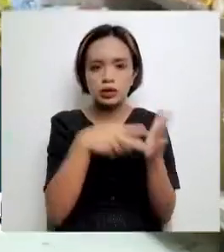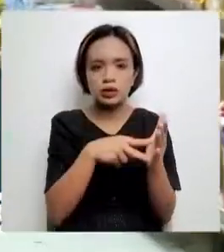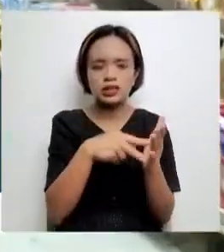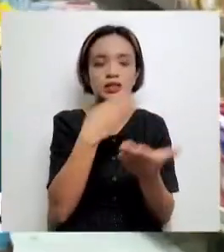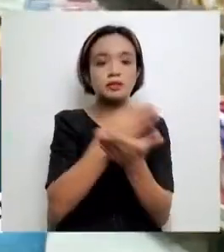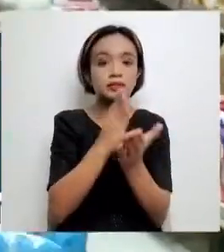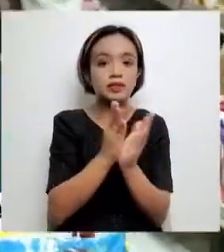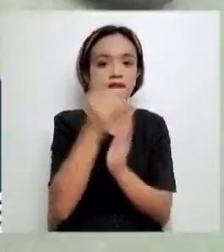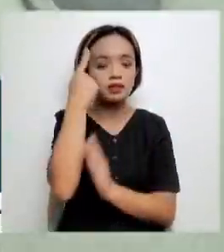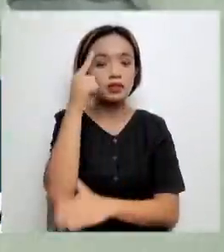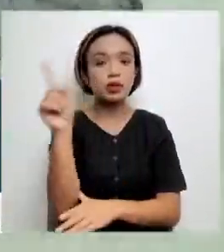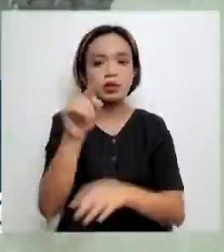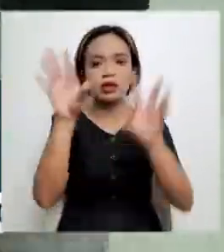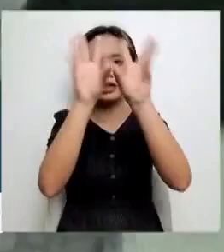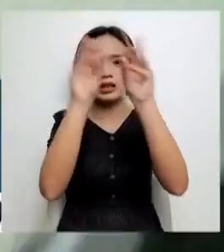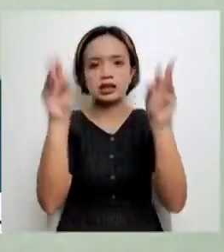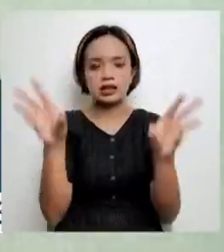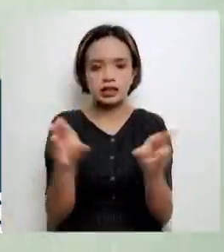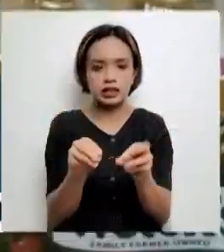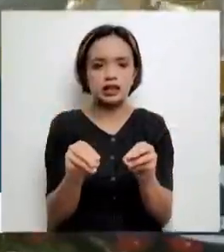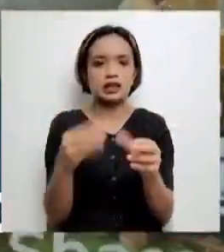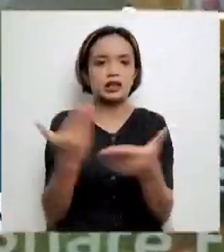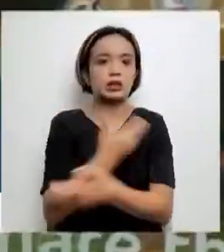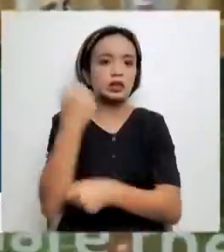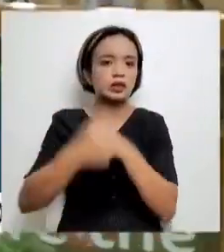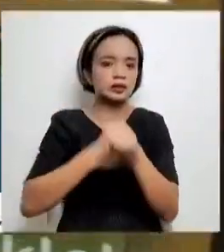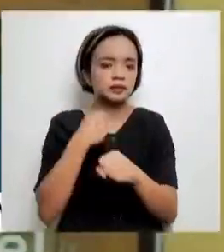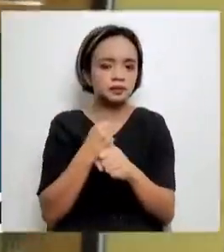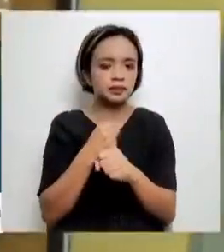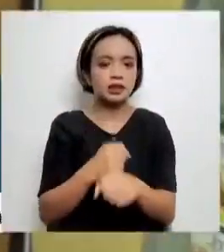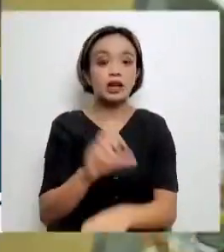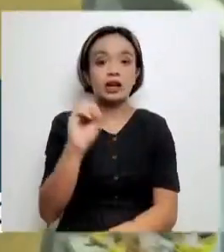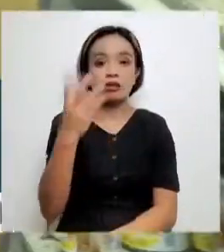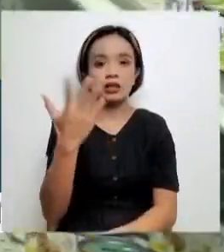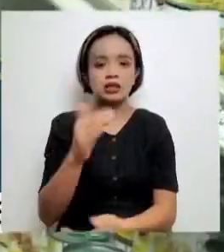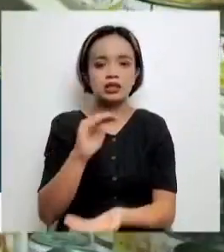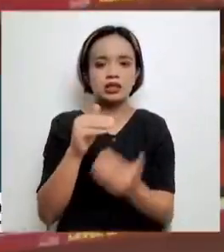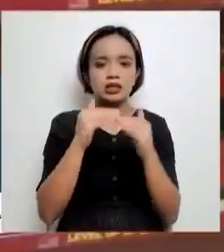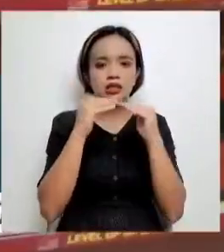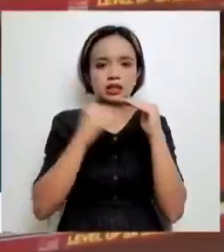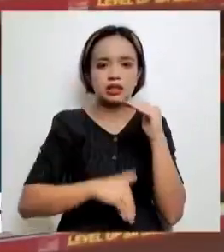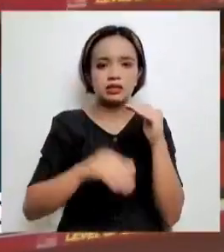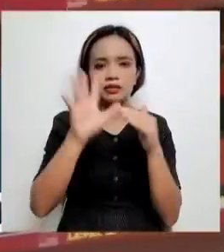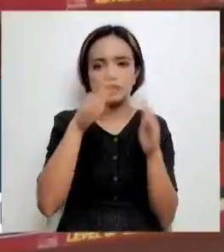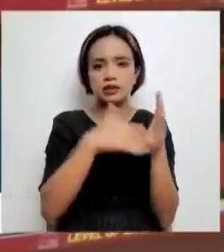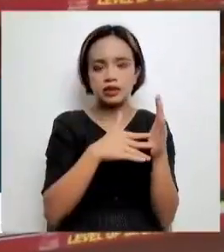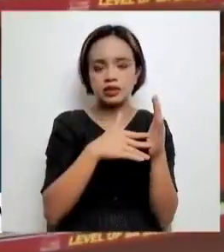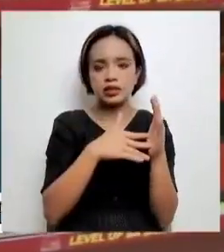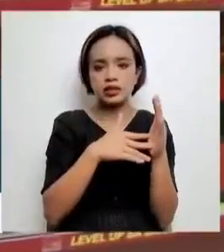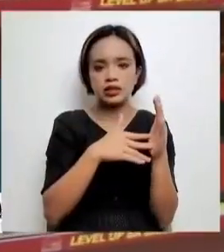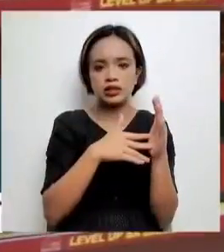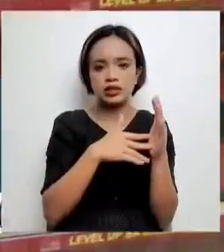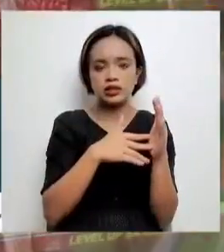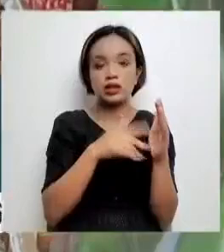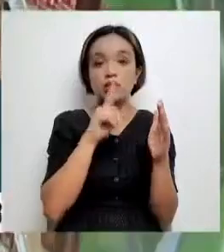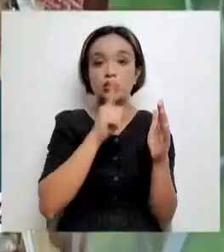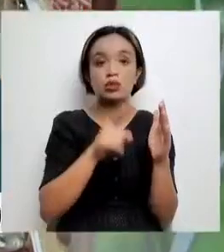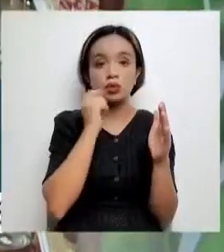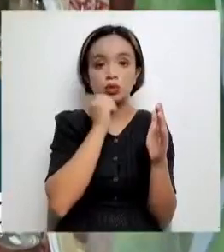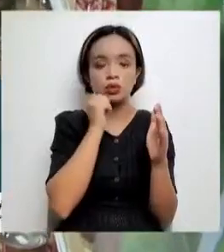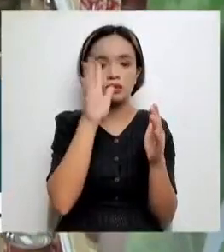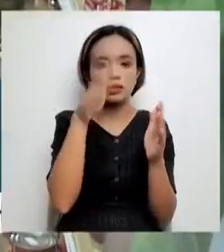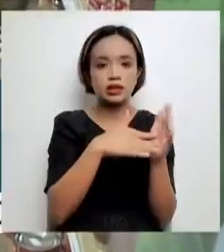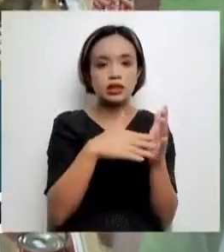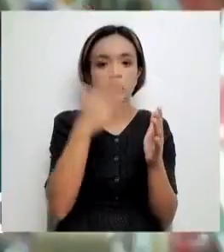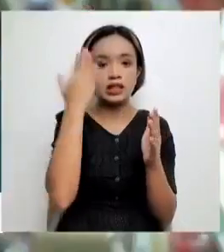their Nochebuena and Medianoche. The amount is less than half of the 5,000 pesos she used to spend for her family due